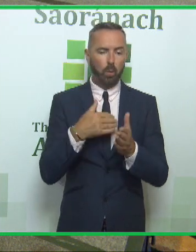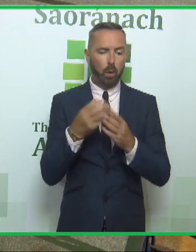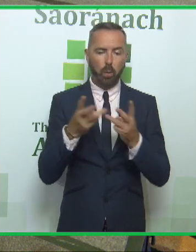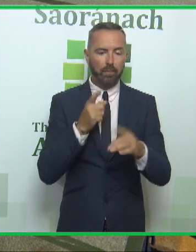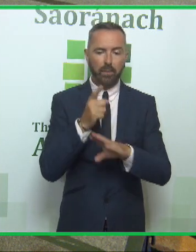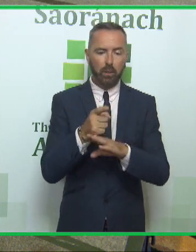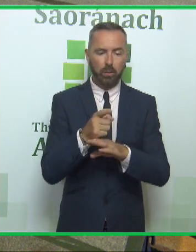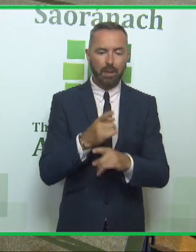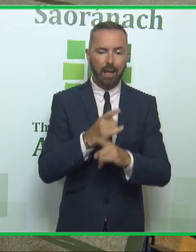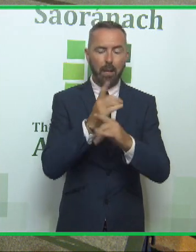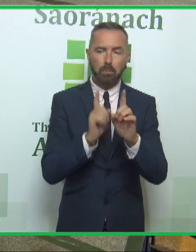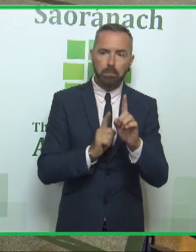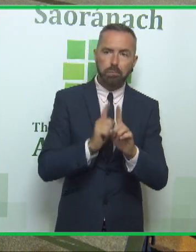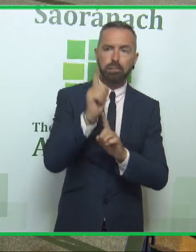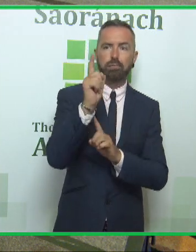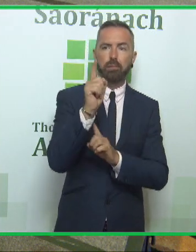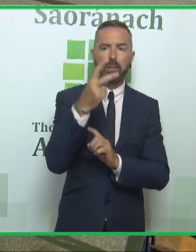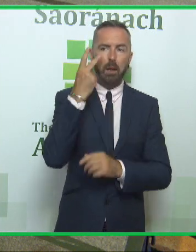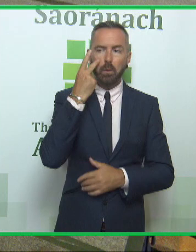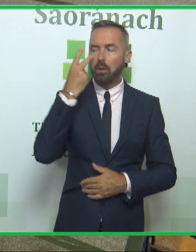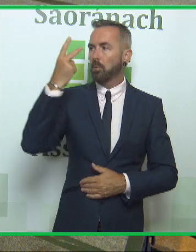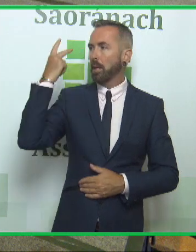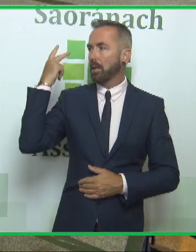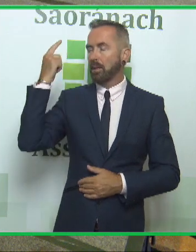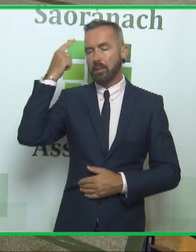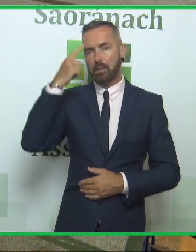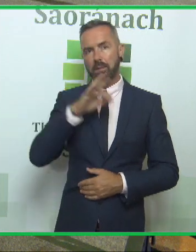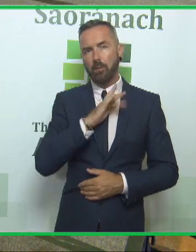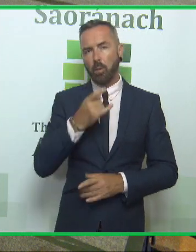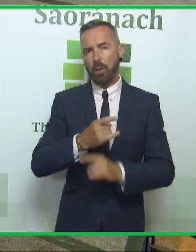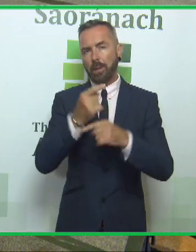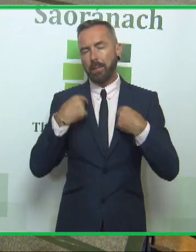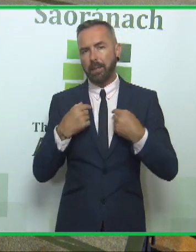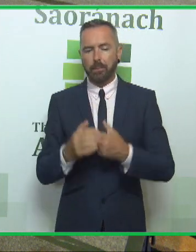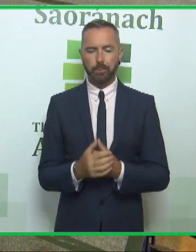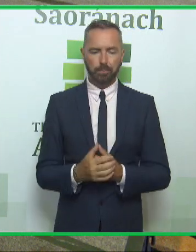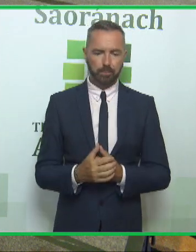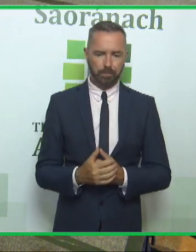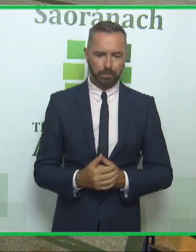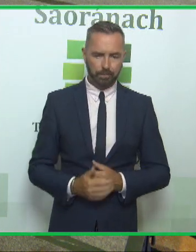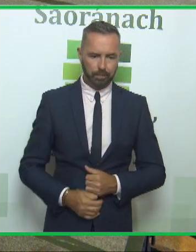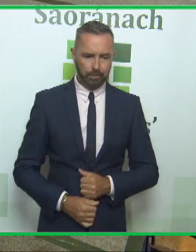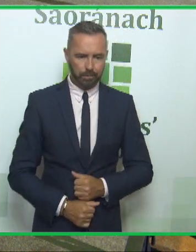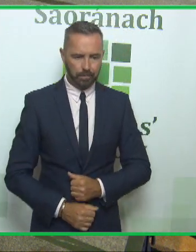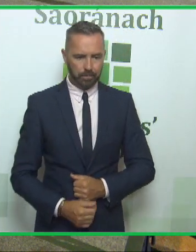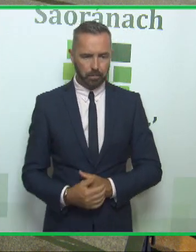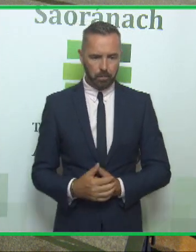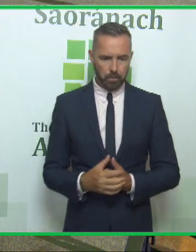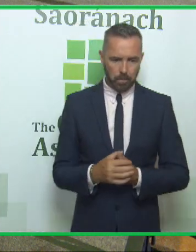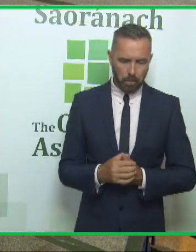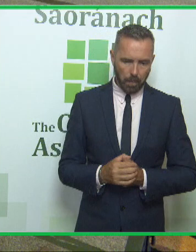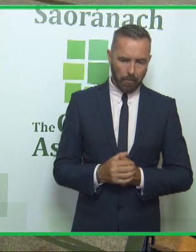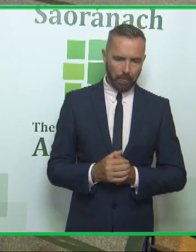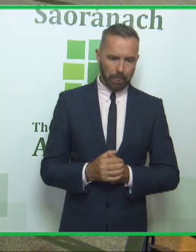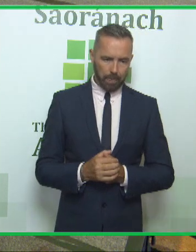the other side, that looking back now you think, okay, that's what really, really helped? Well, I had my